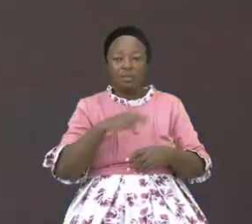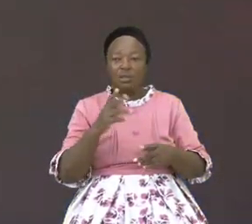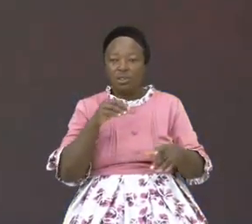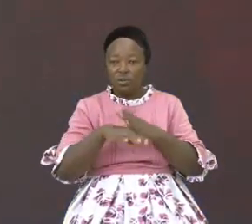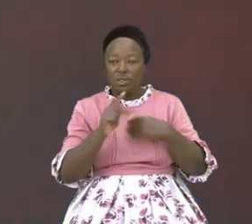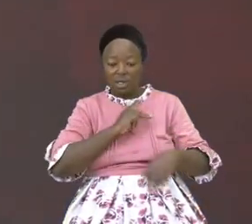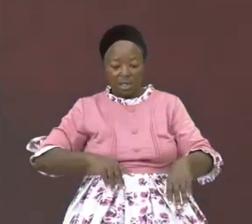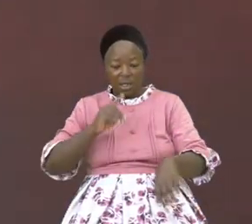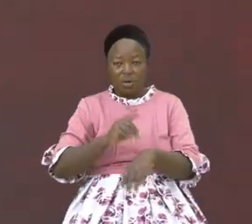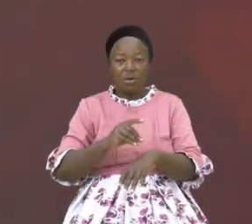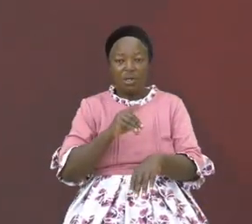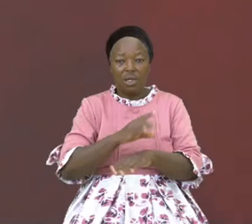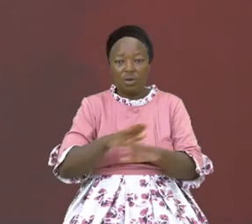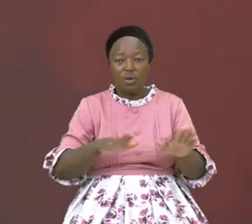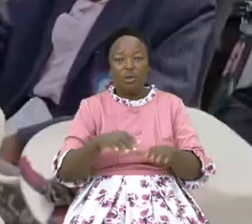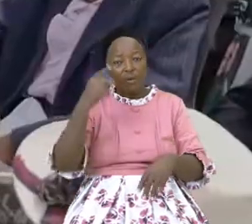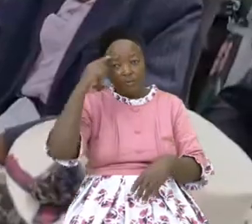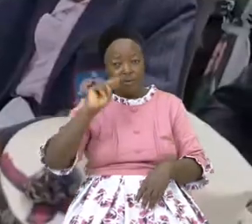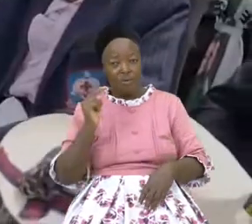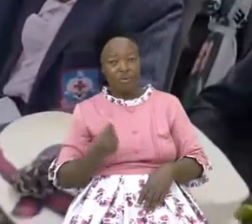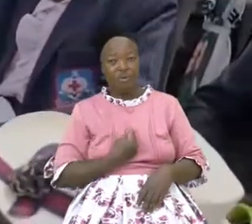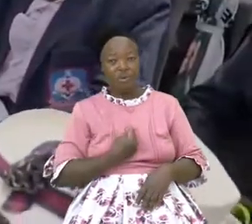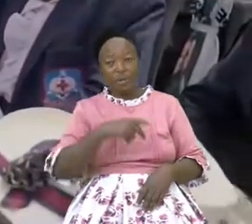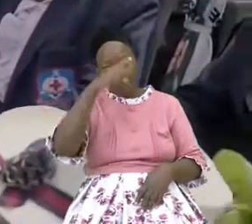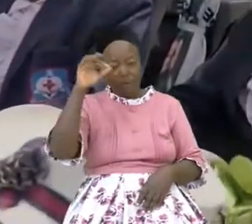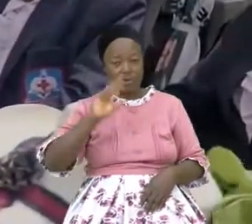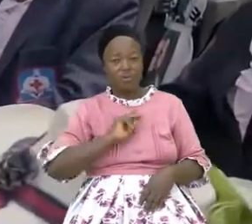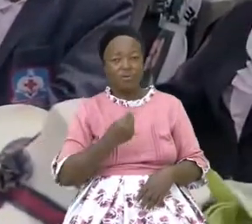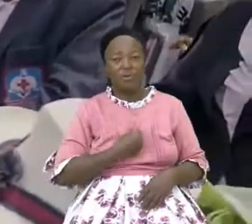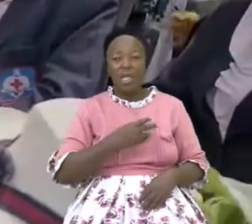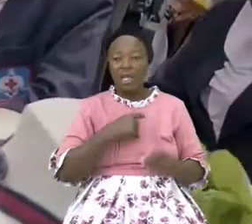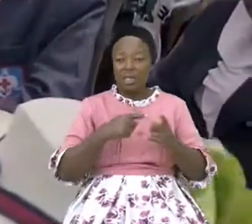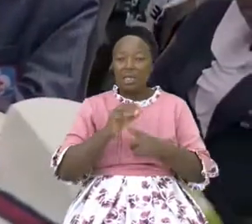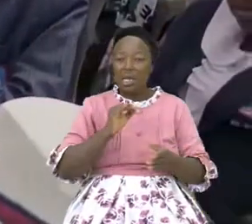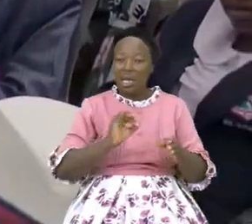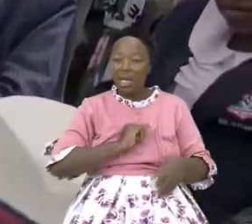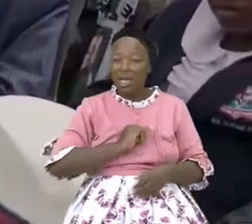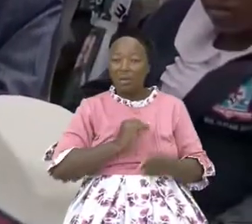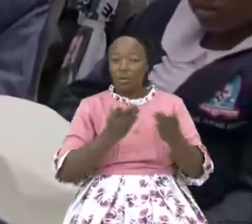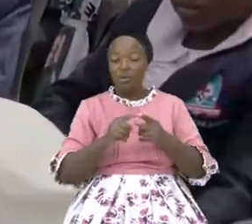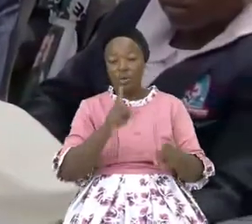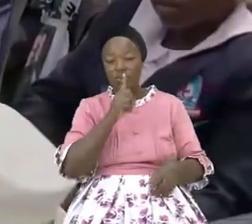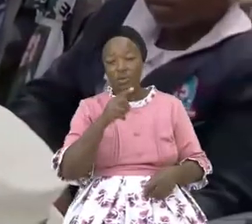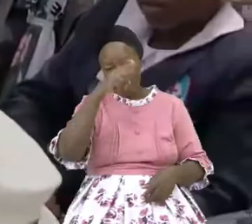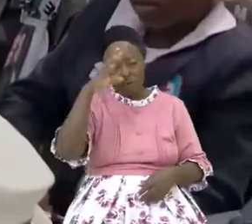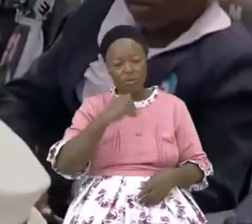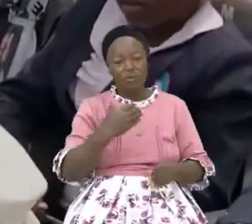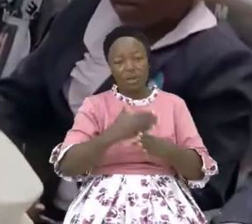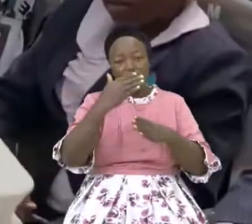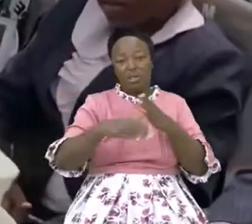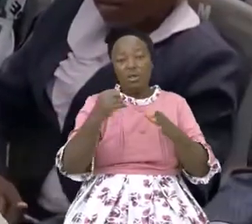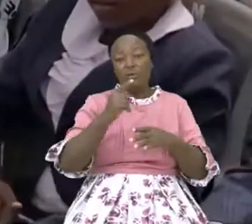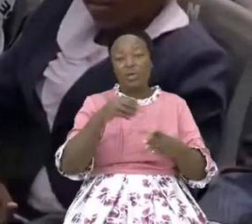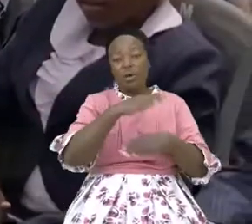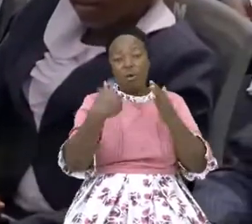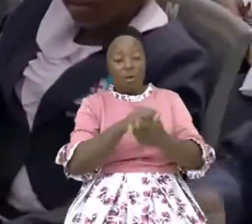at such a time as this. I want to assure you, because of the integrity of the Almighty God